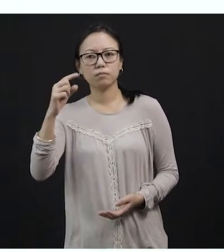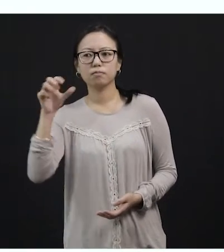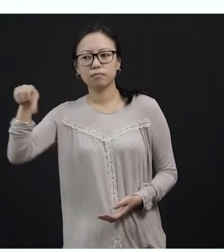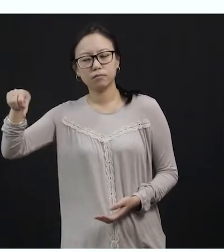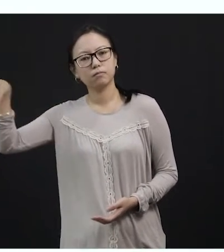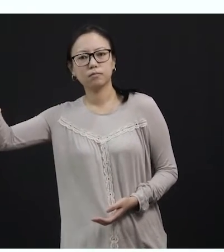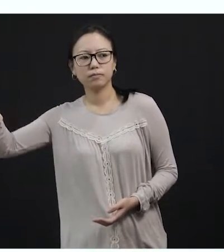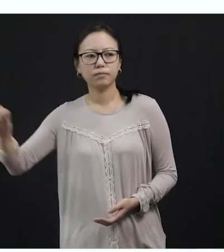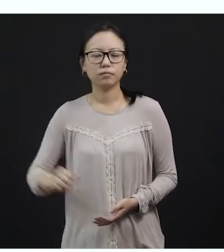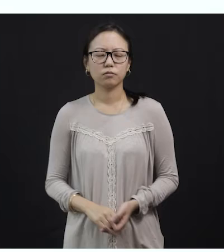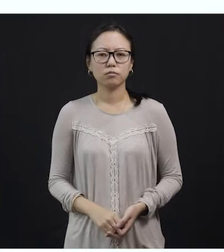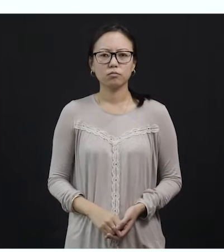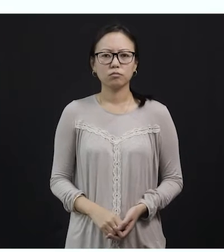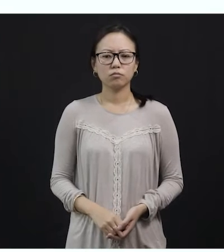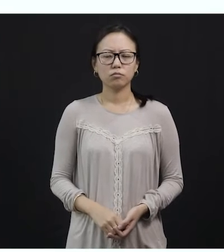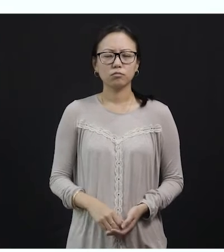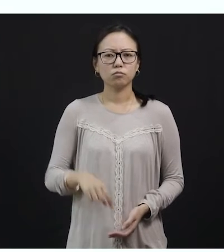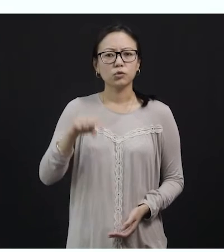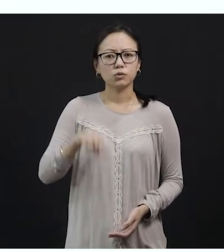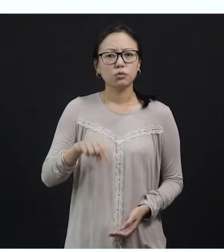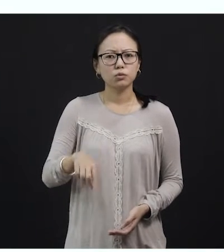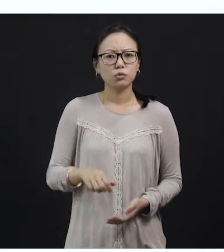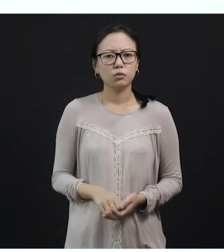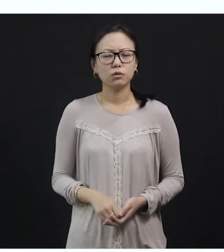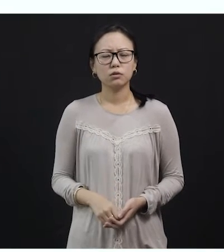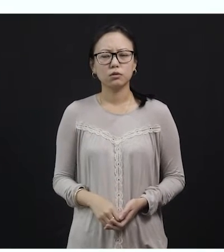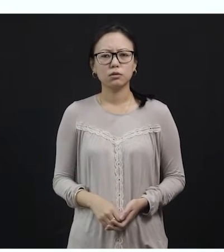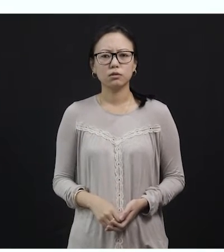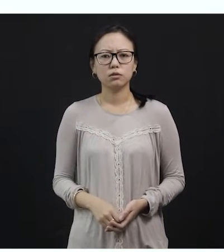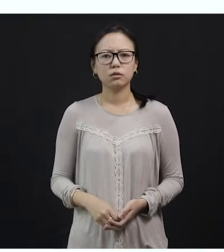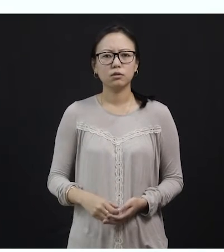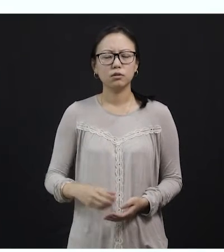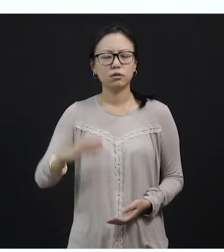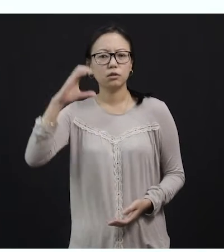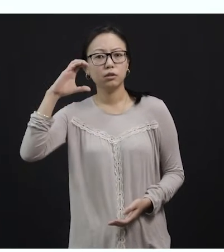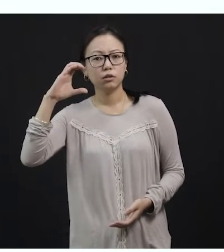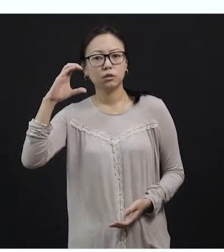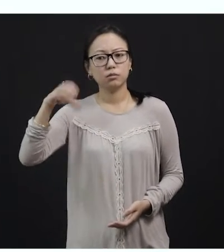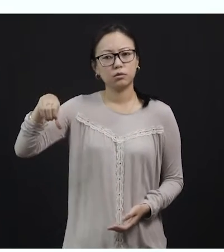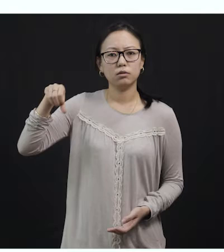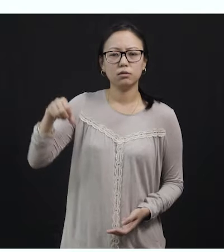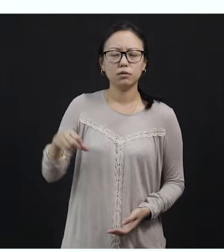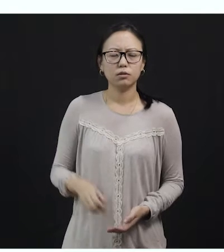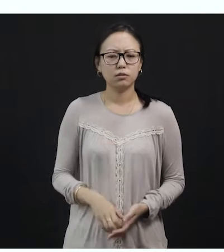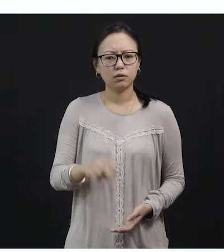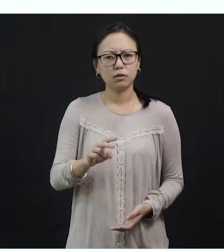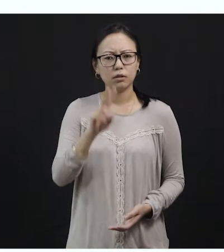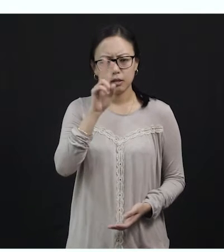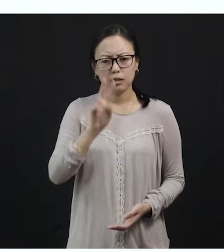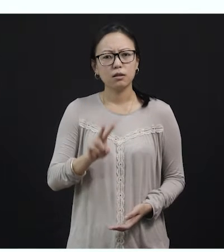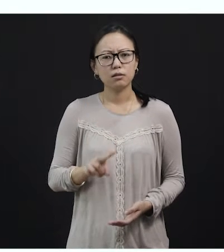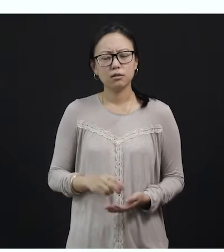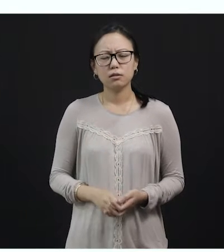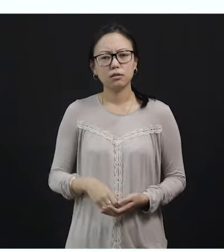look at what we are going to learn after going through this lesson, all right? First one,